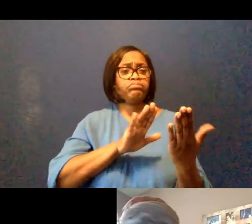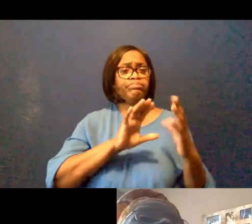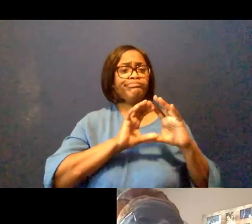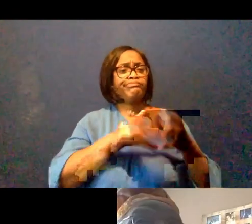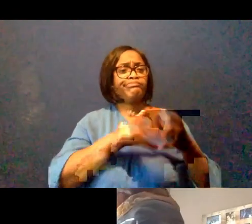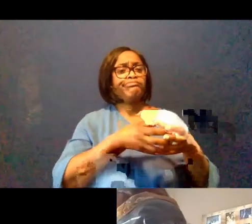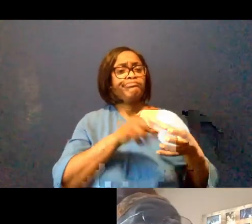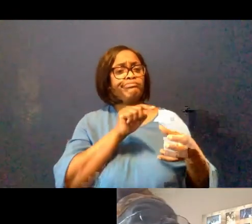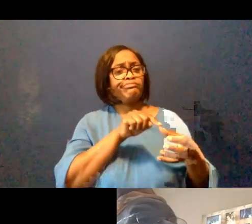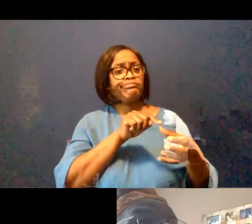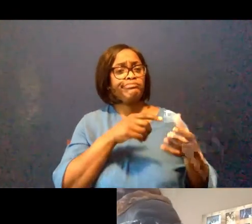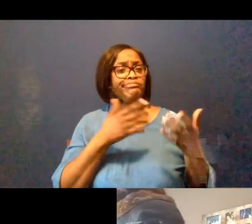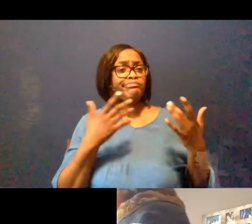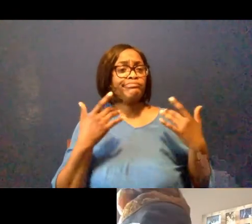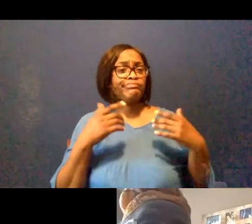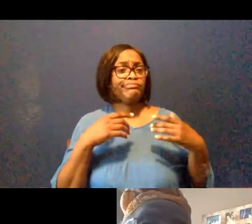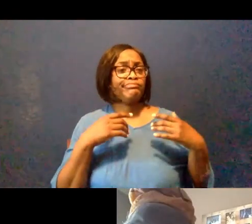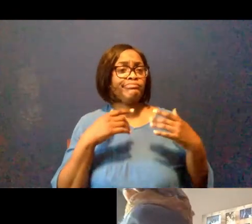Leviticus